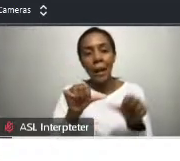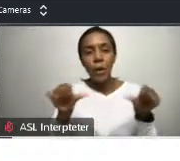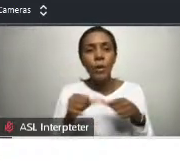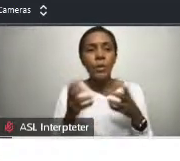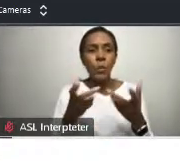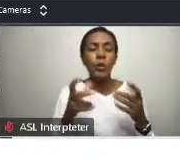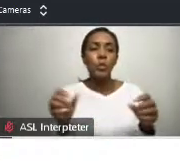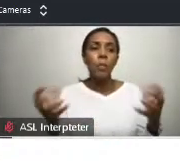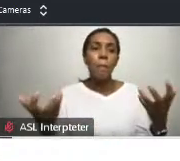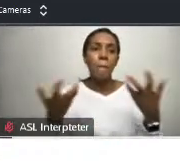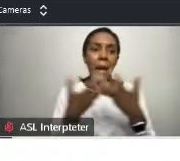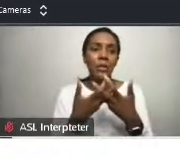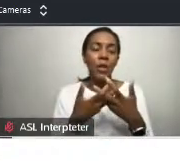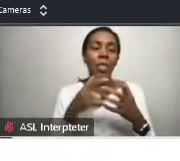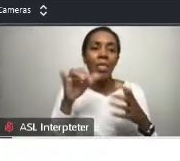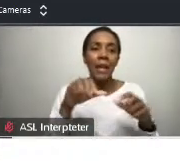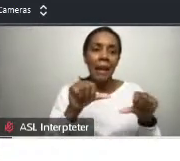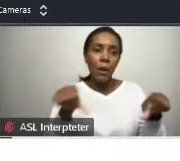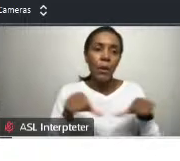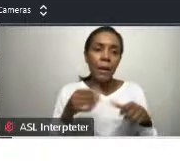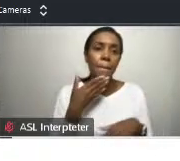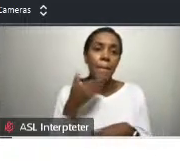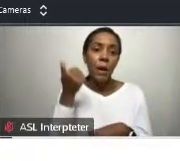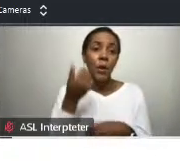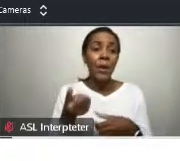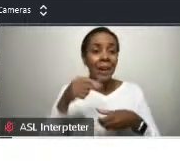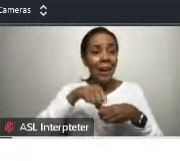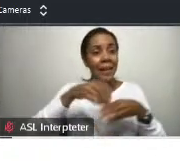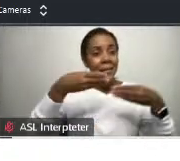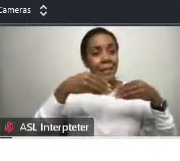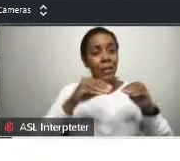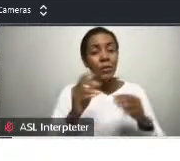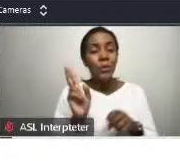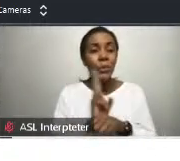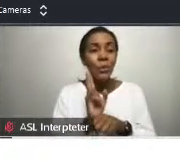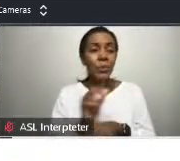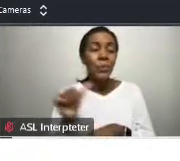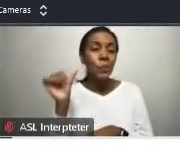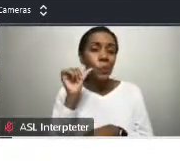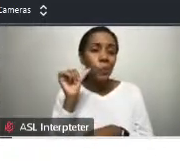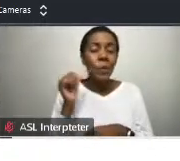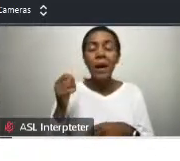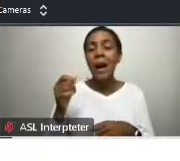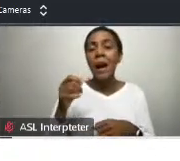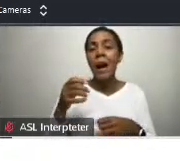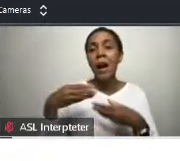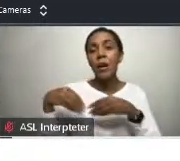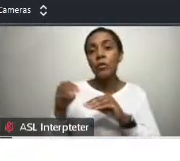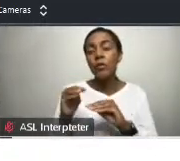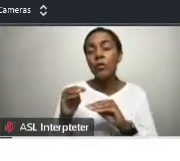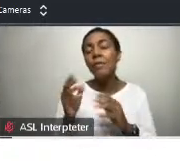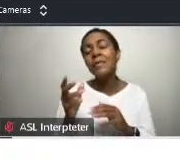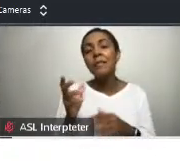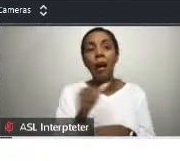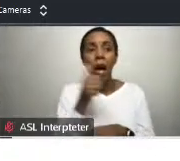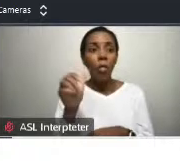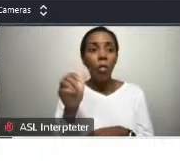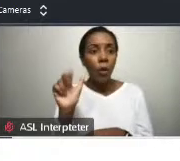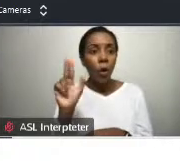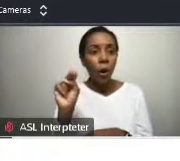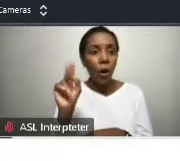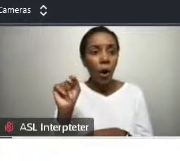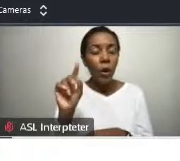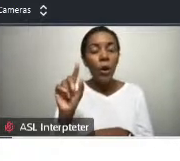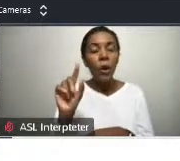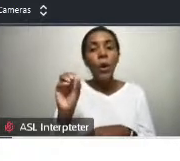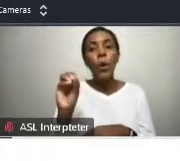those up better. Gas stations and used tire shops, as well as other auto-oriented uses that are permitted in the